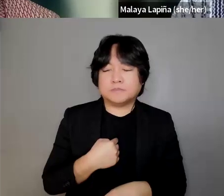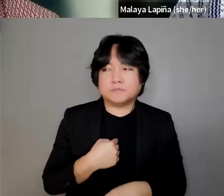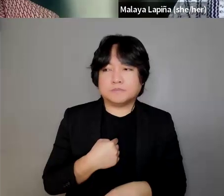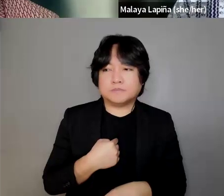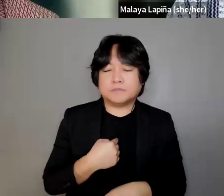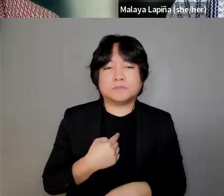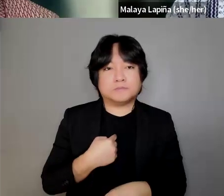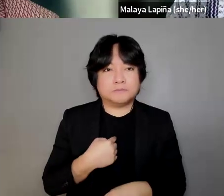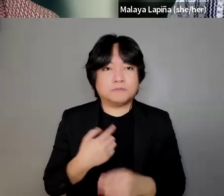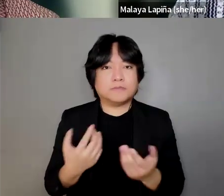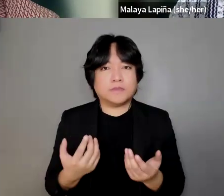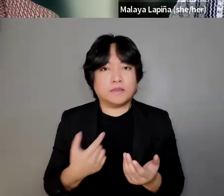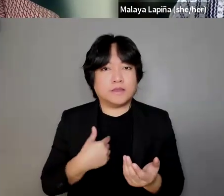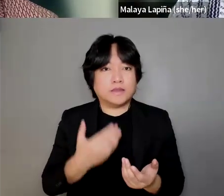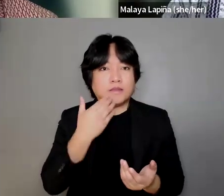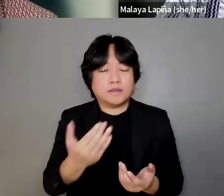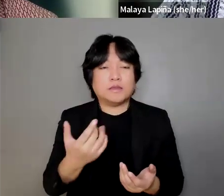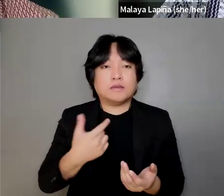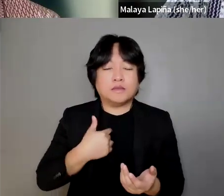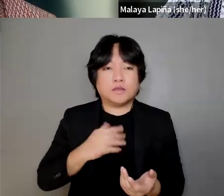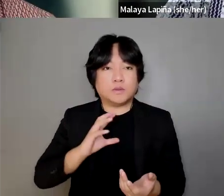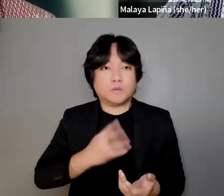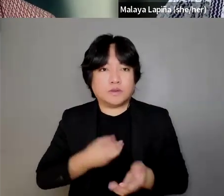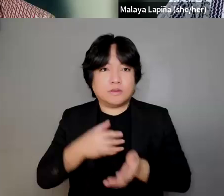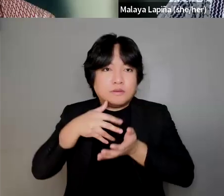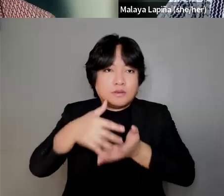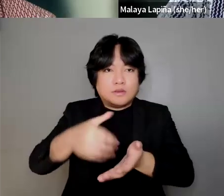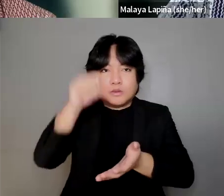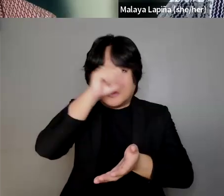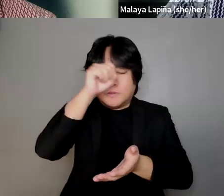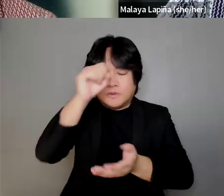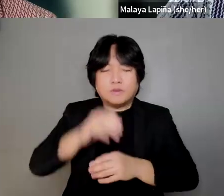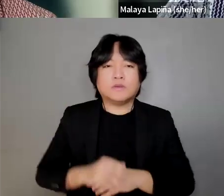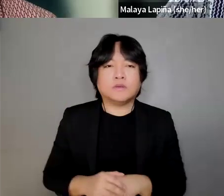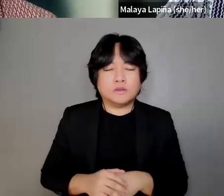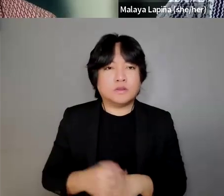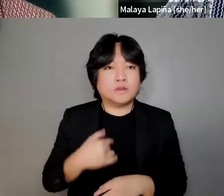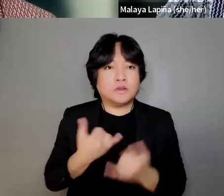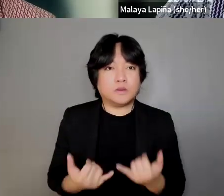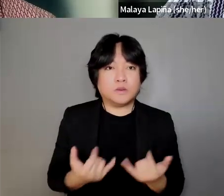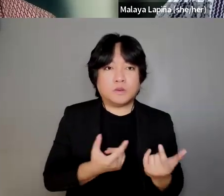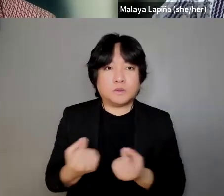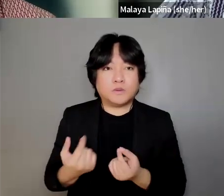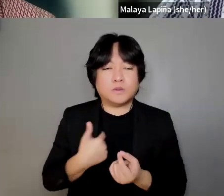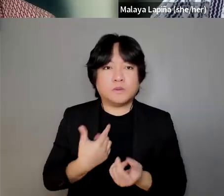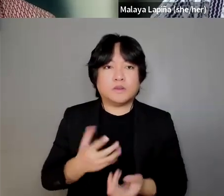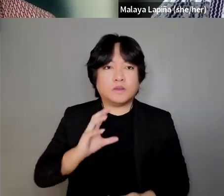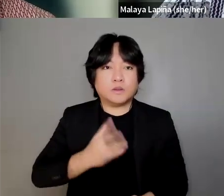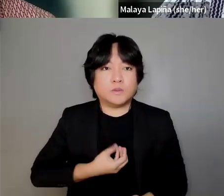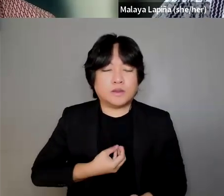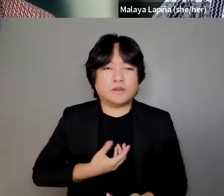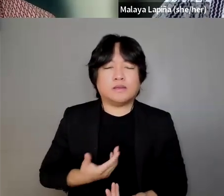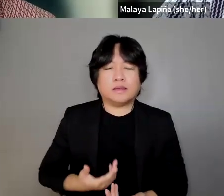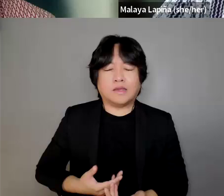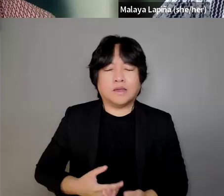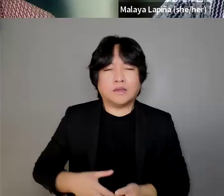I think of myself as a trans studies scholar, and particularly what I'm doing as a trans anthropology. So the first